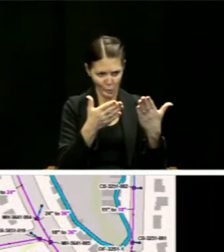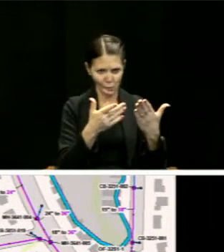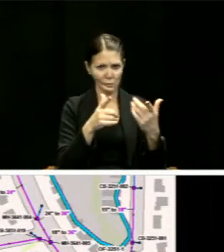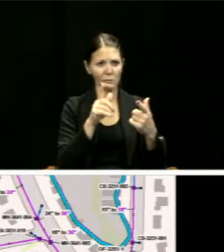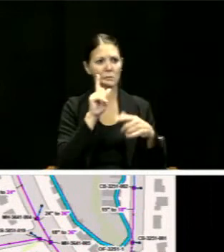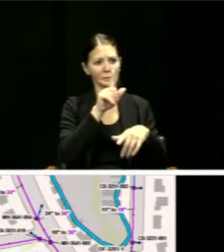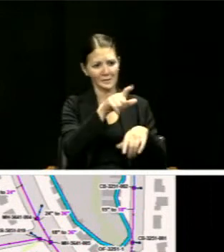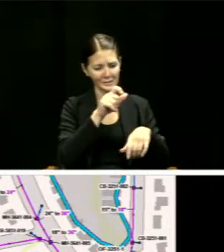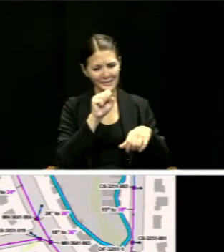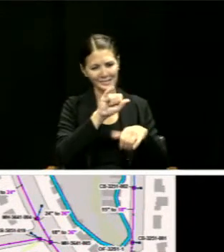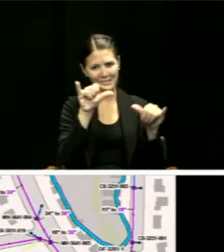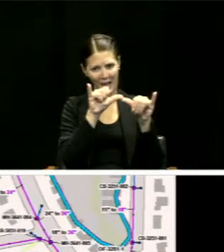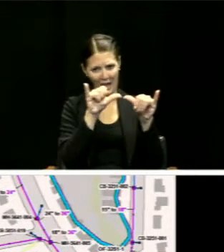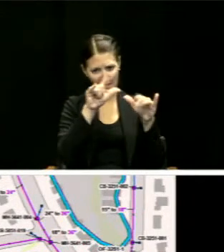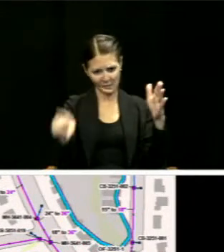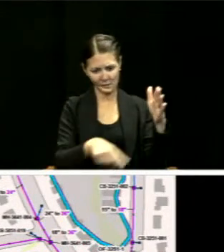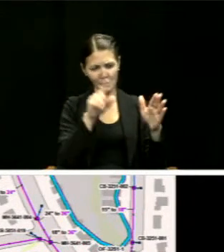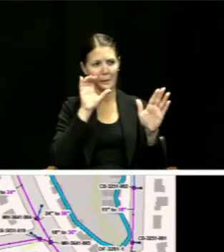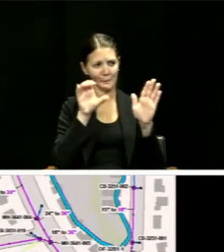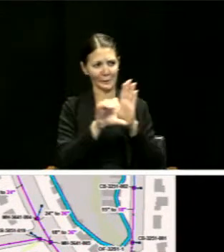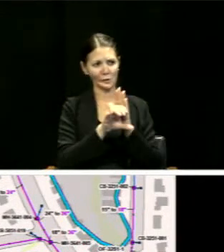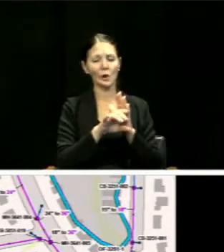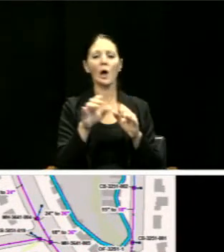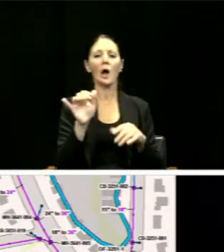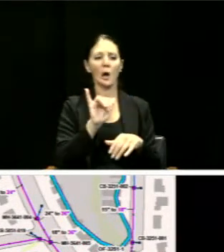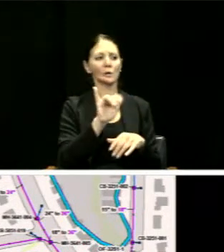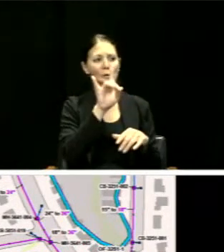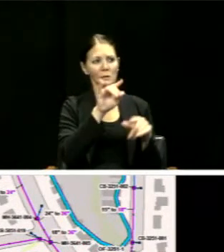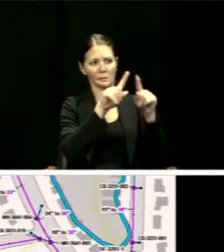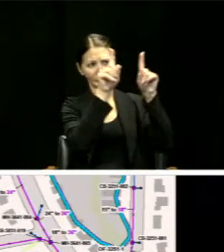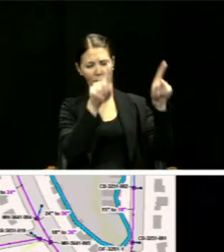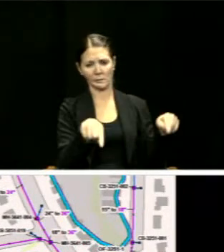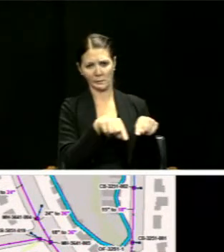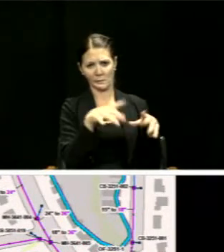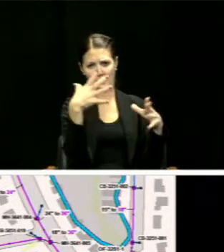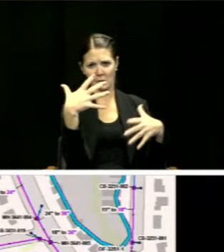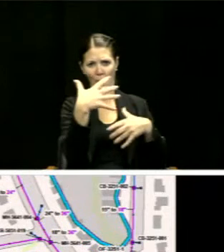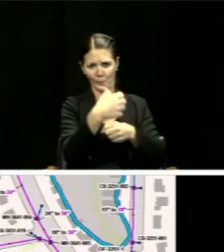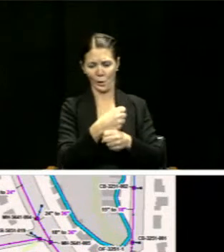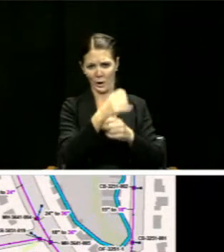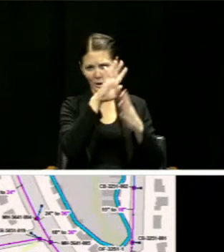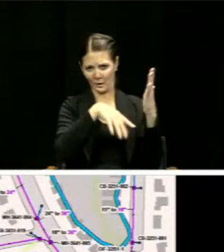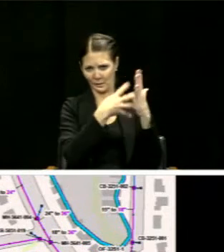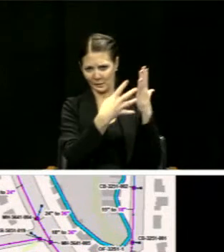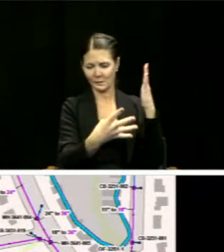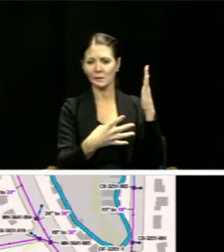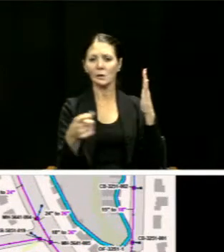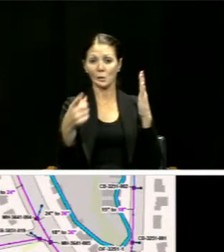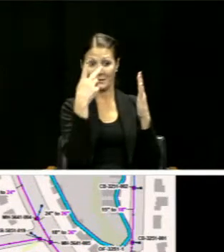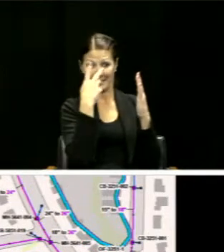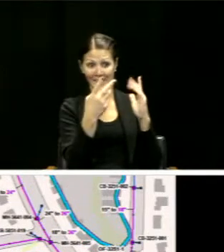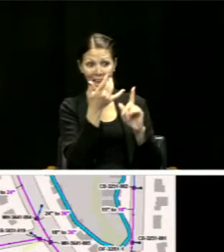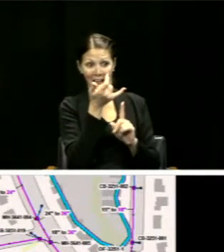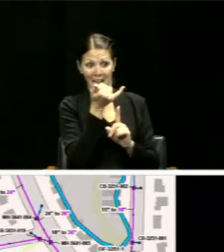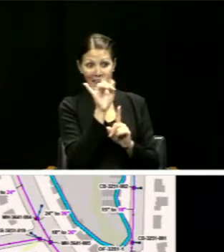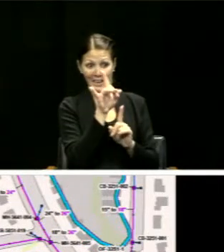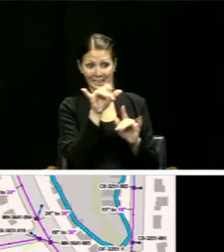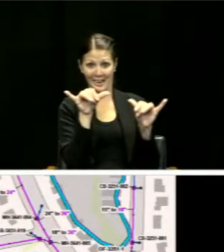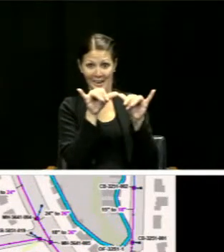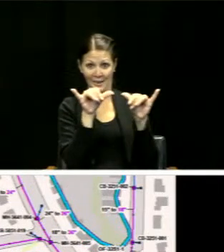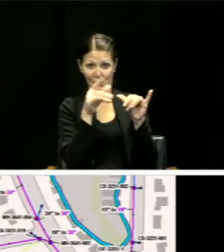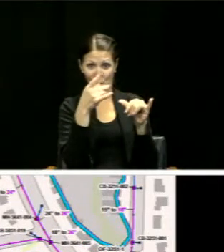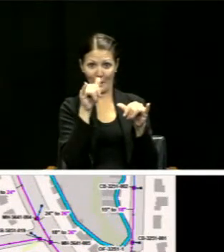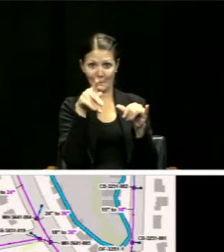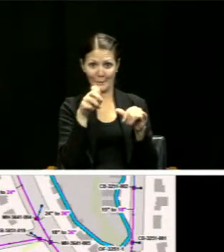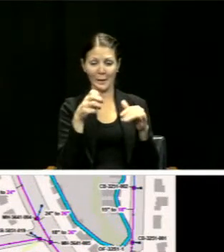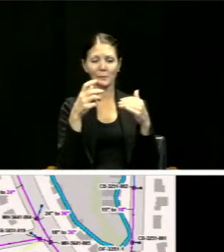graphic. And then we've also summarized them in the table. So you can see there's 18-inch pipes. There's about 200